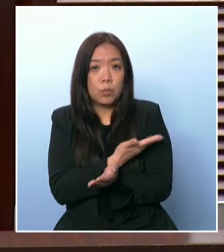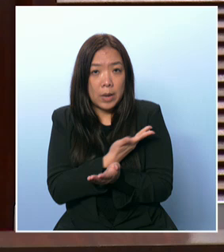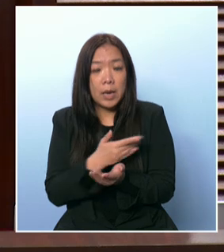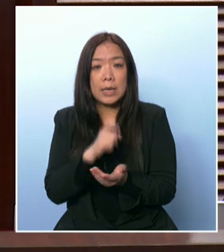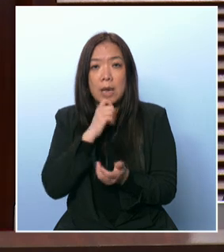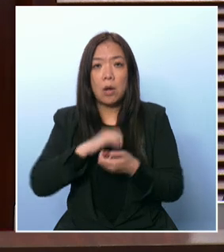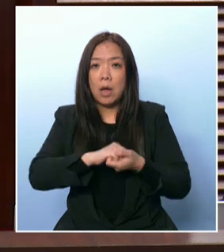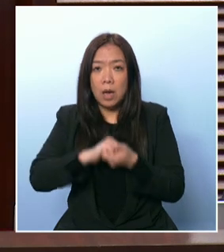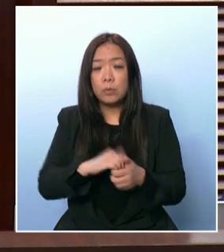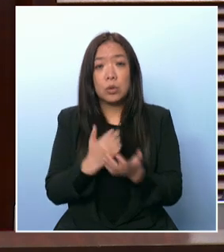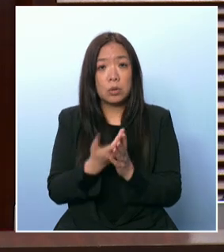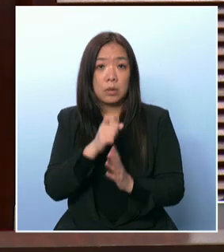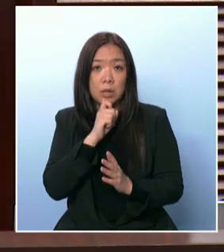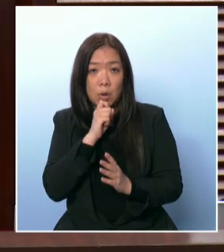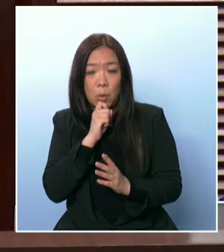There will be clinical